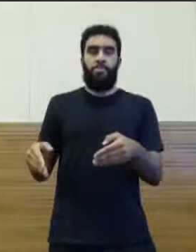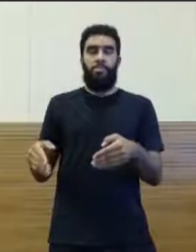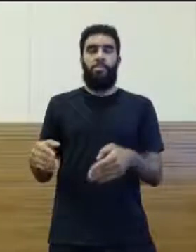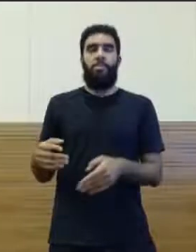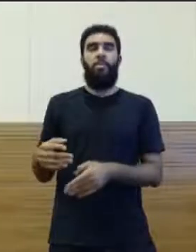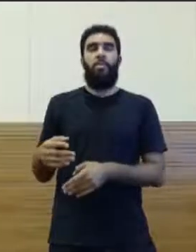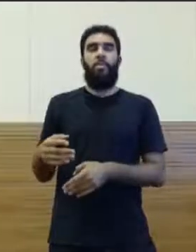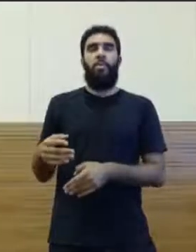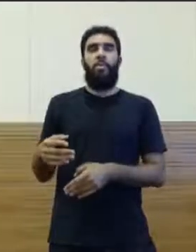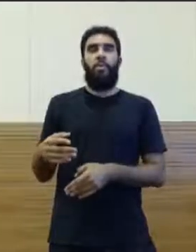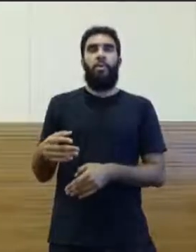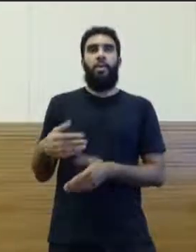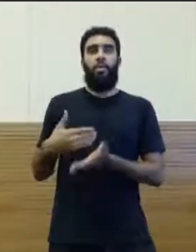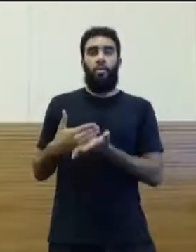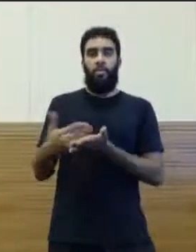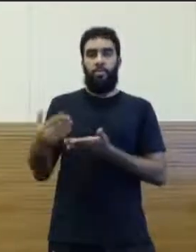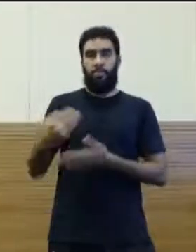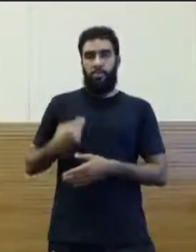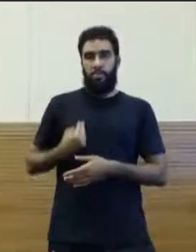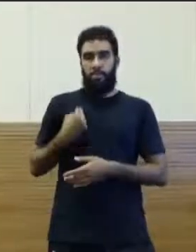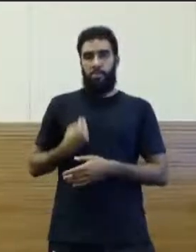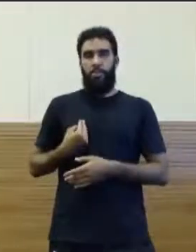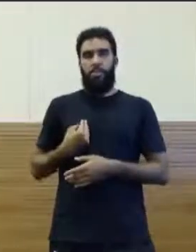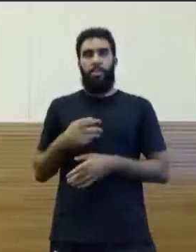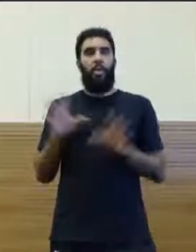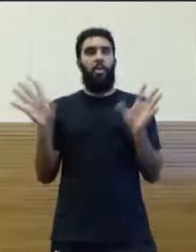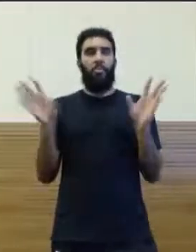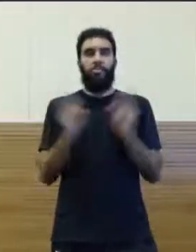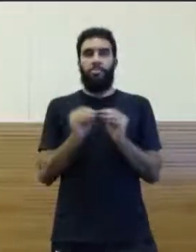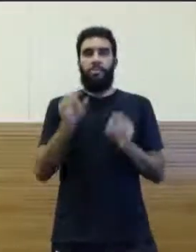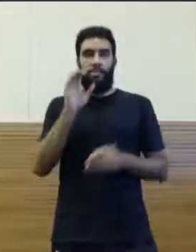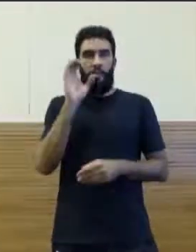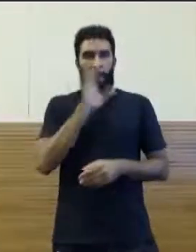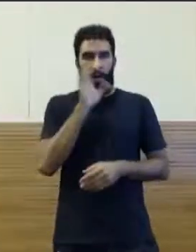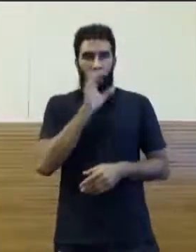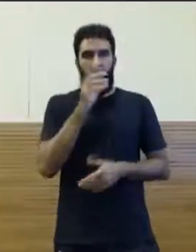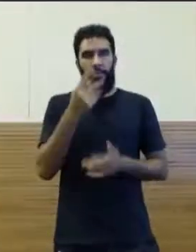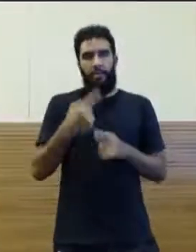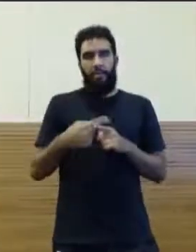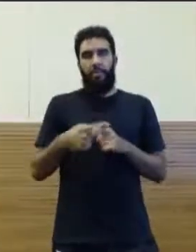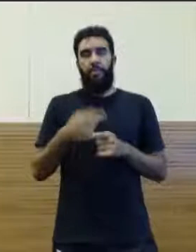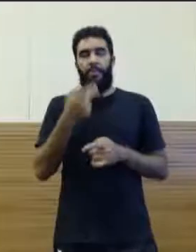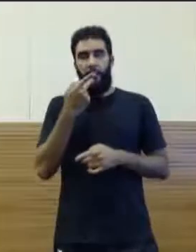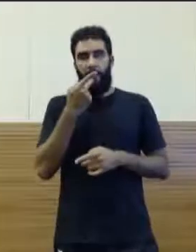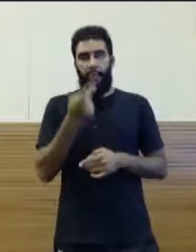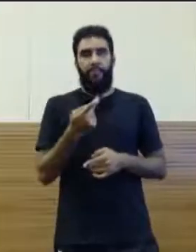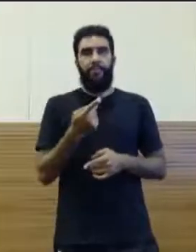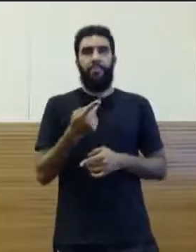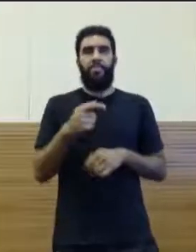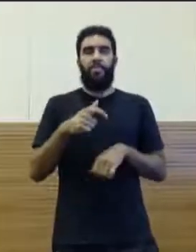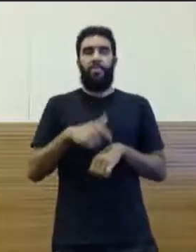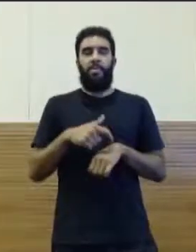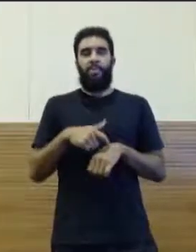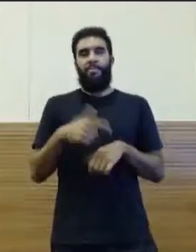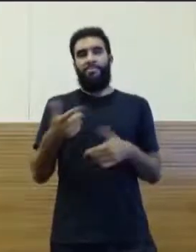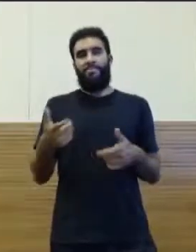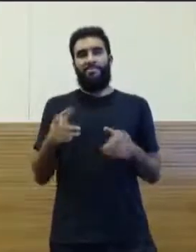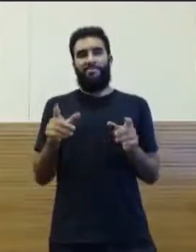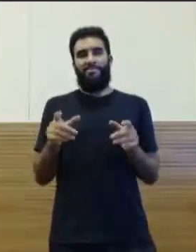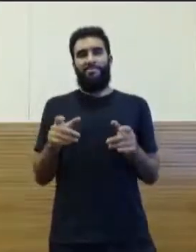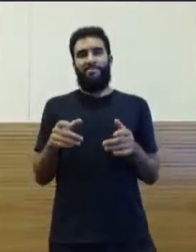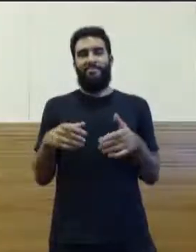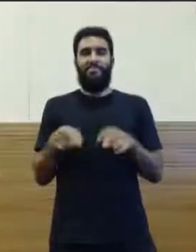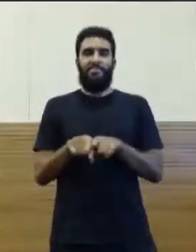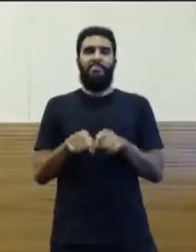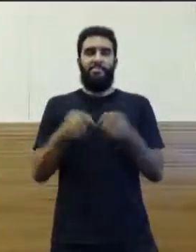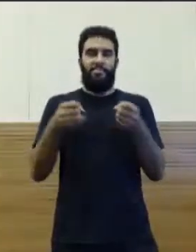directed to the first 1,000 days. That's it. It's a very quick summary and trying to be